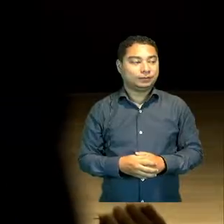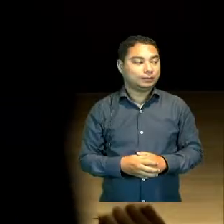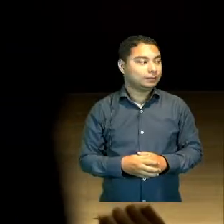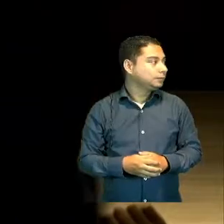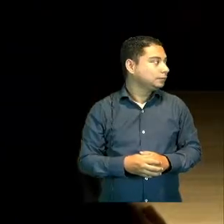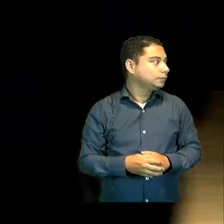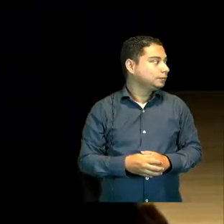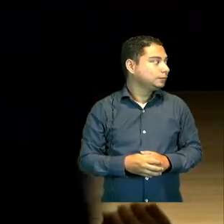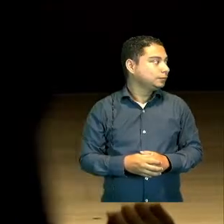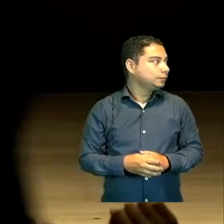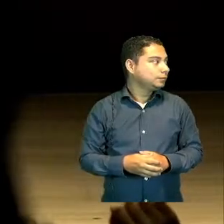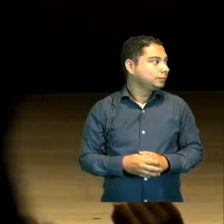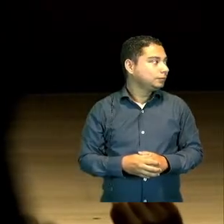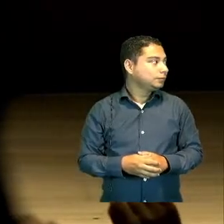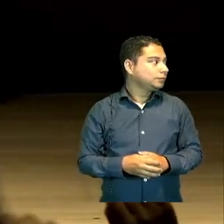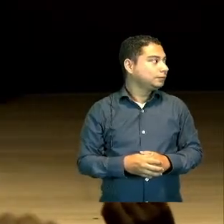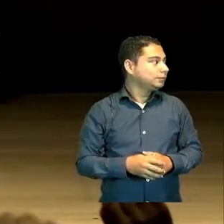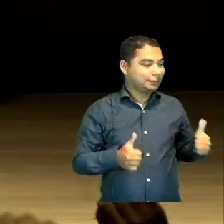international